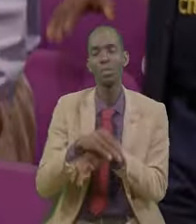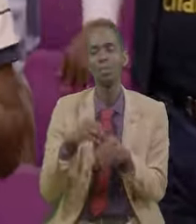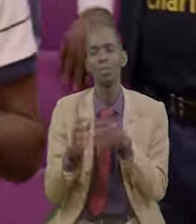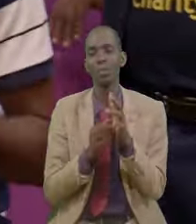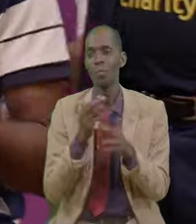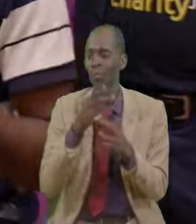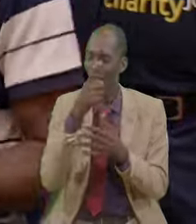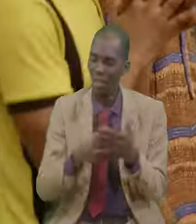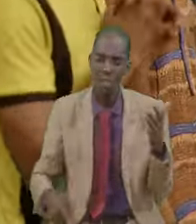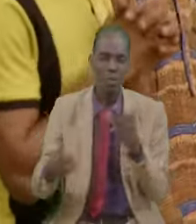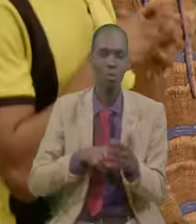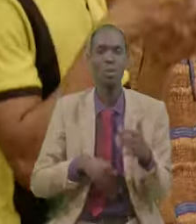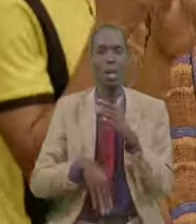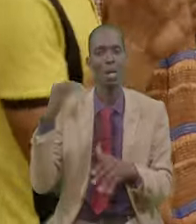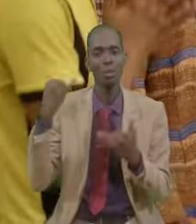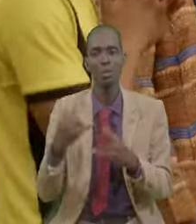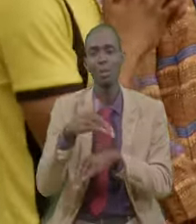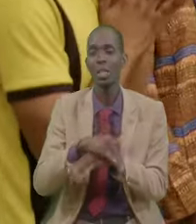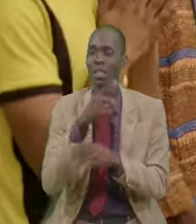Canceled. Canceled.